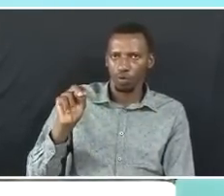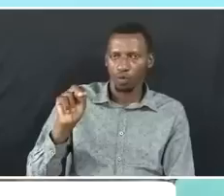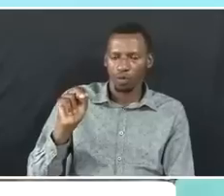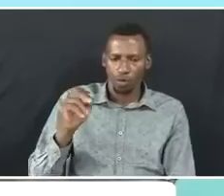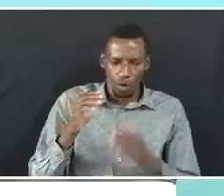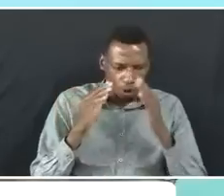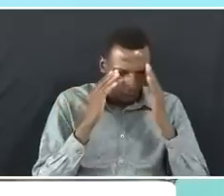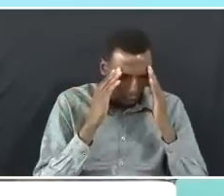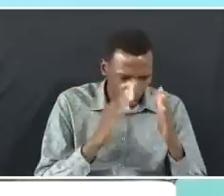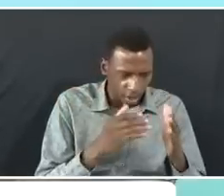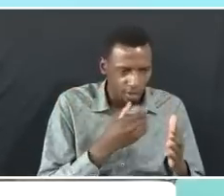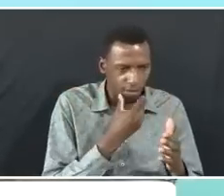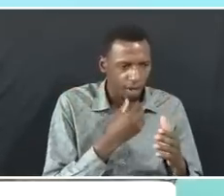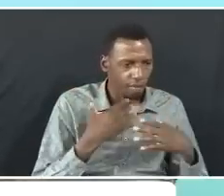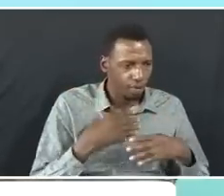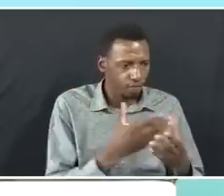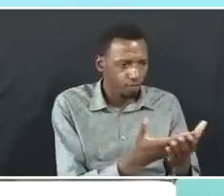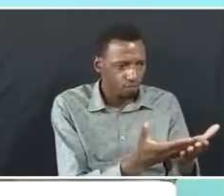of God.